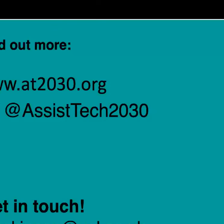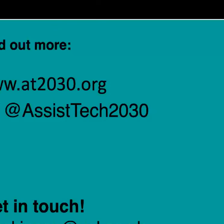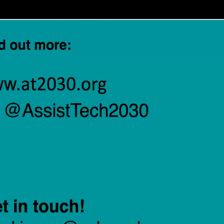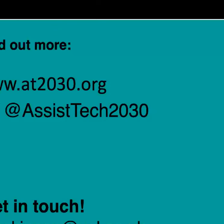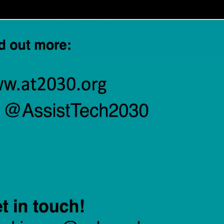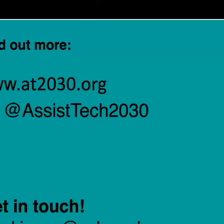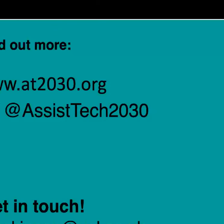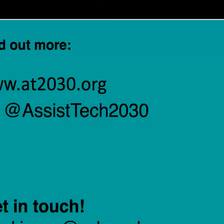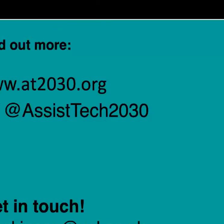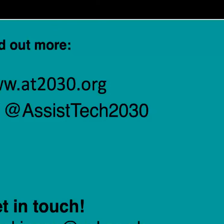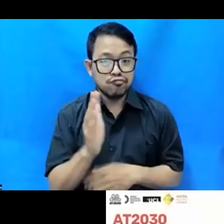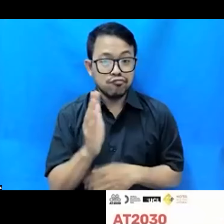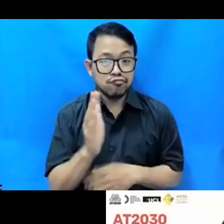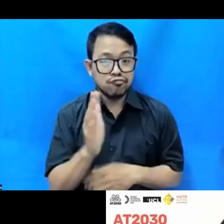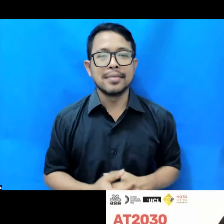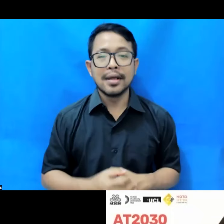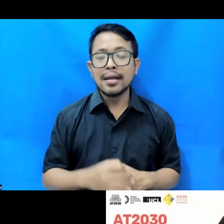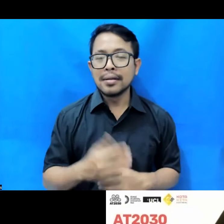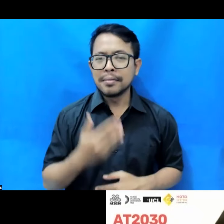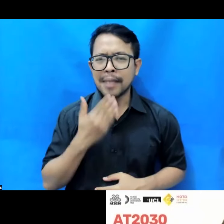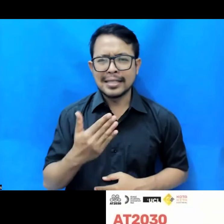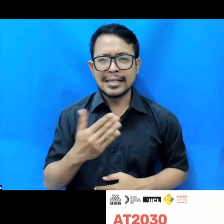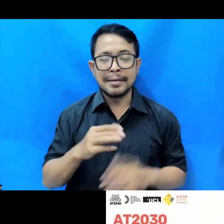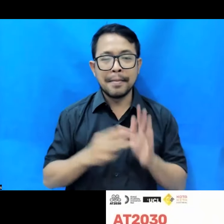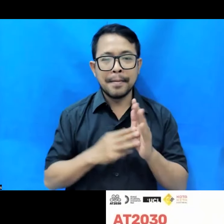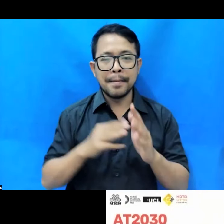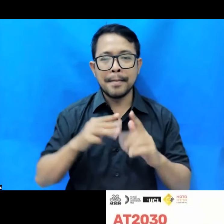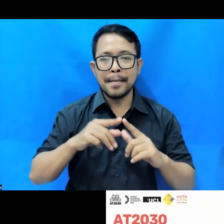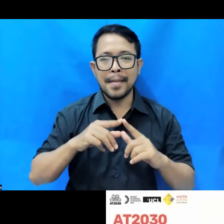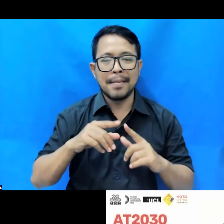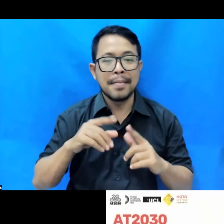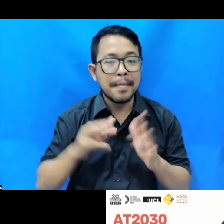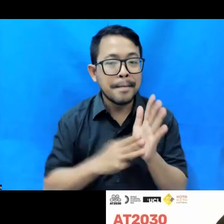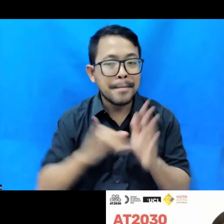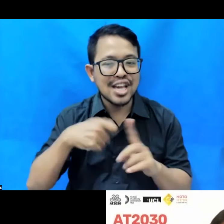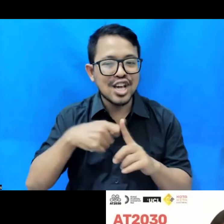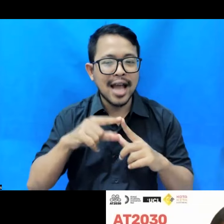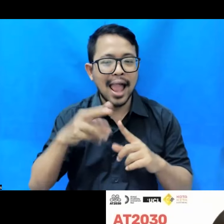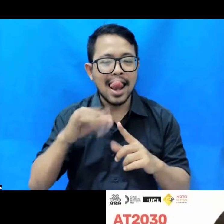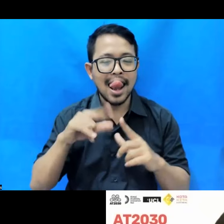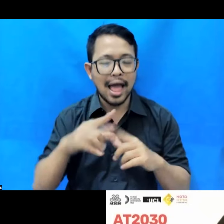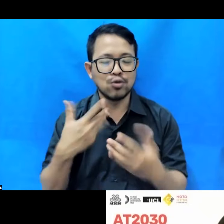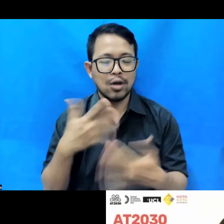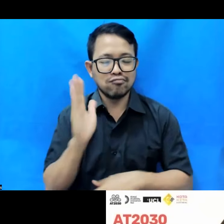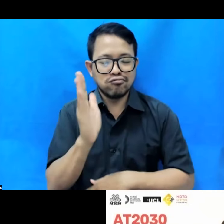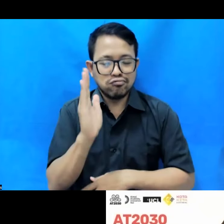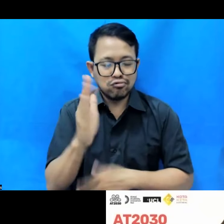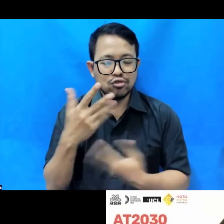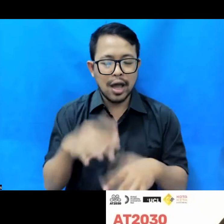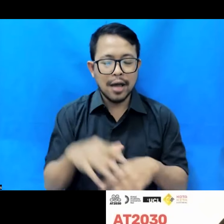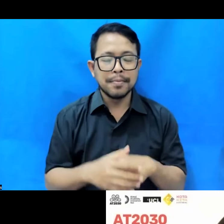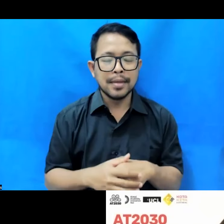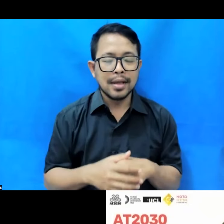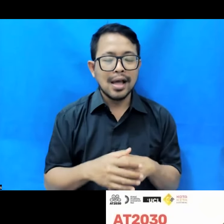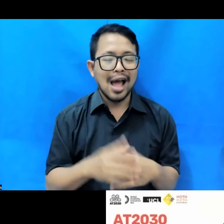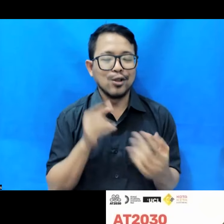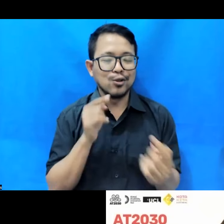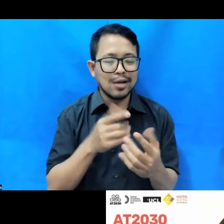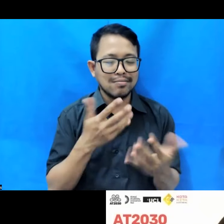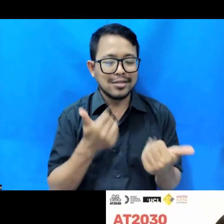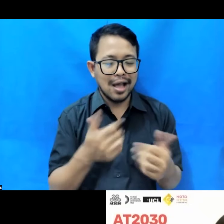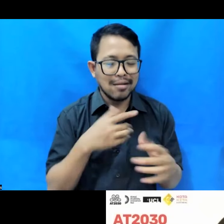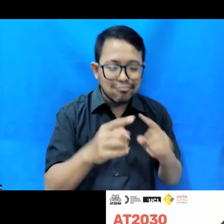Thank you very much, Michaela, for sharing the findings. Tentu ada banyak temuan dari hasil. Surely there are various findings from the research that we